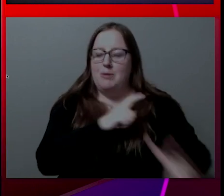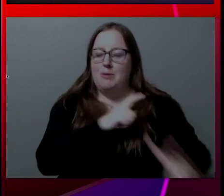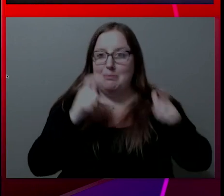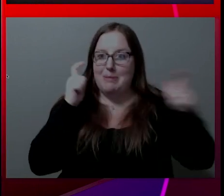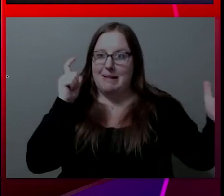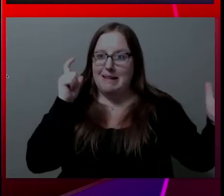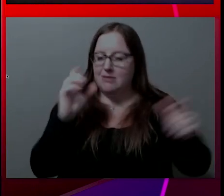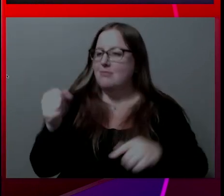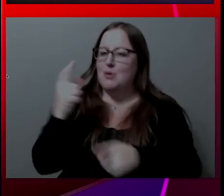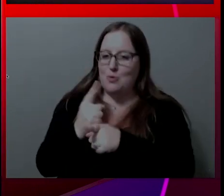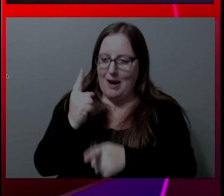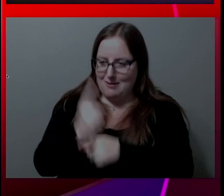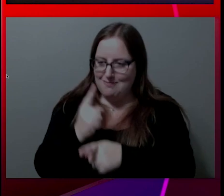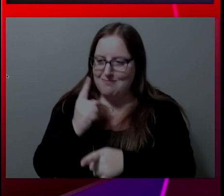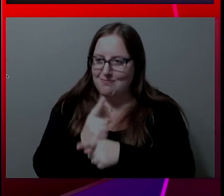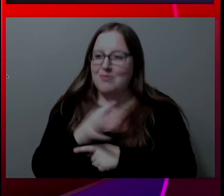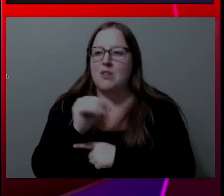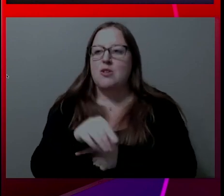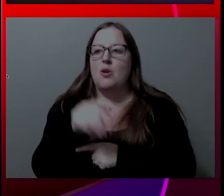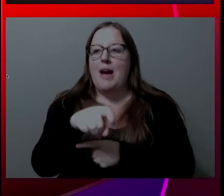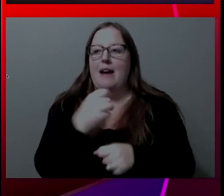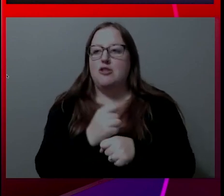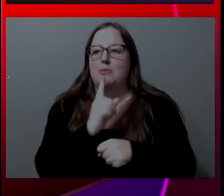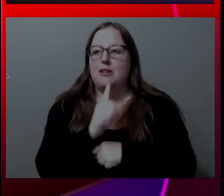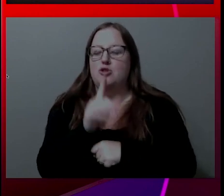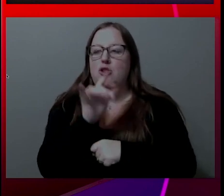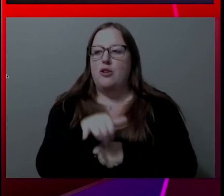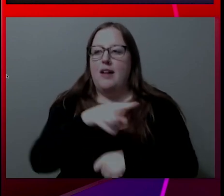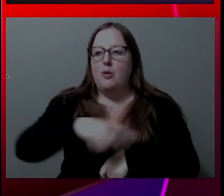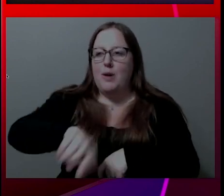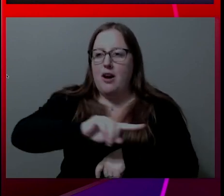Right, yeah, and so we need to make sure that